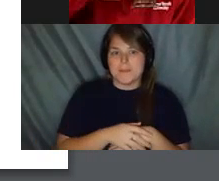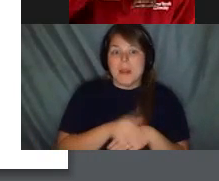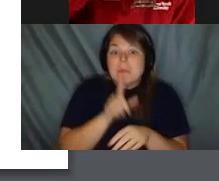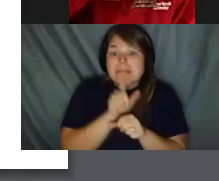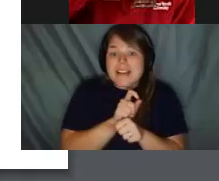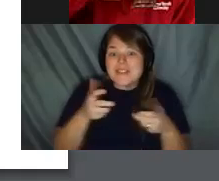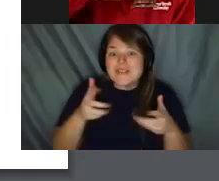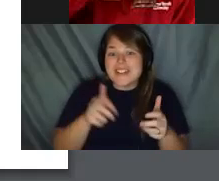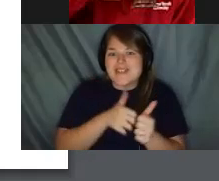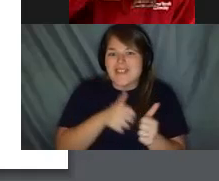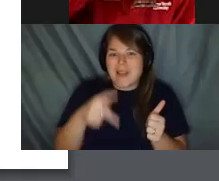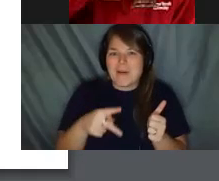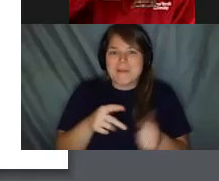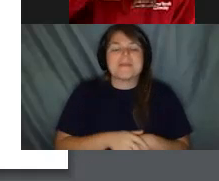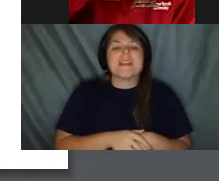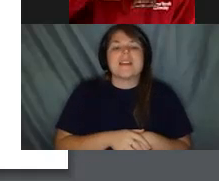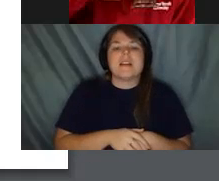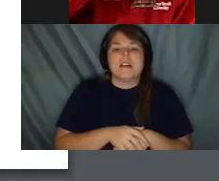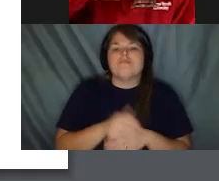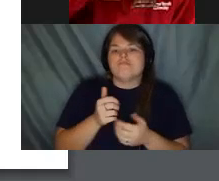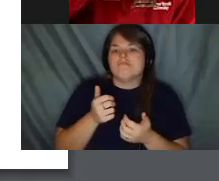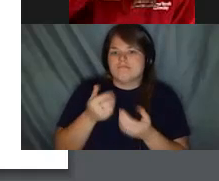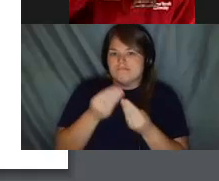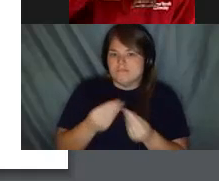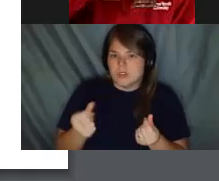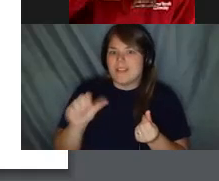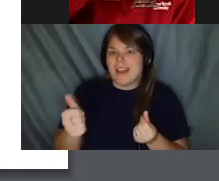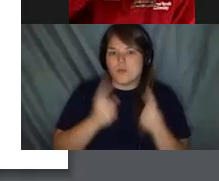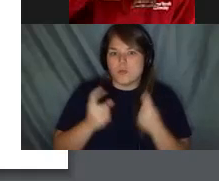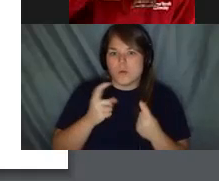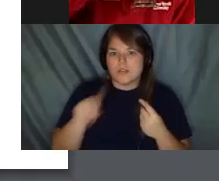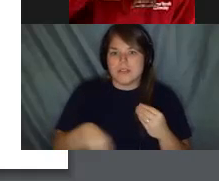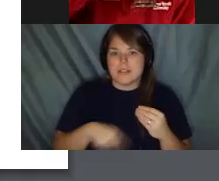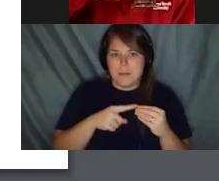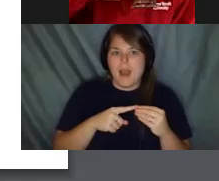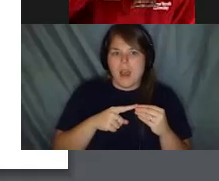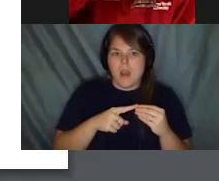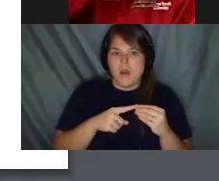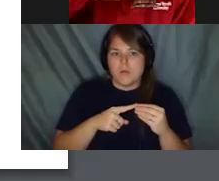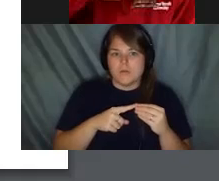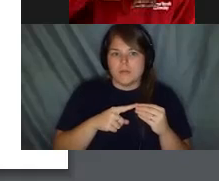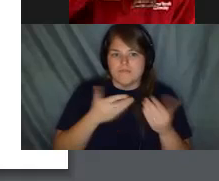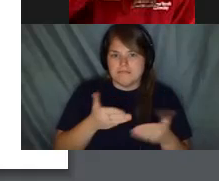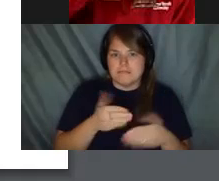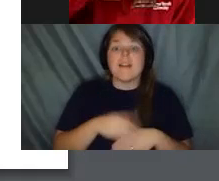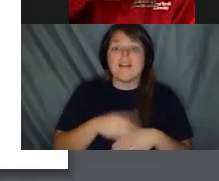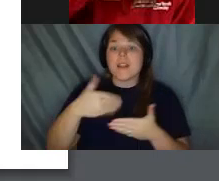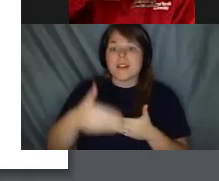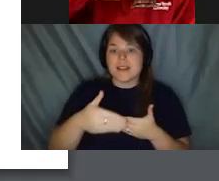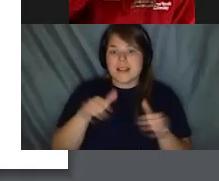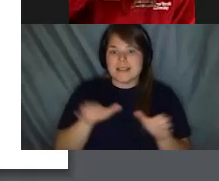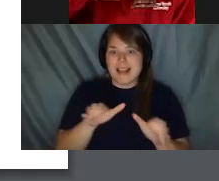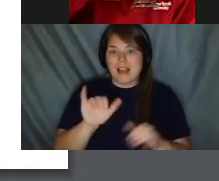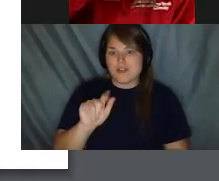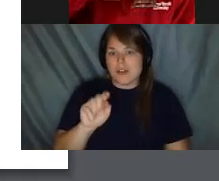already. And we just helped address any questions about this. And for the next action item, the Air District to